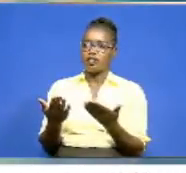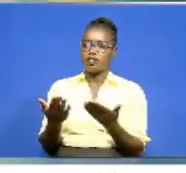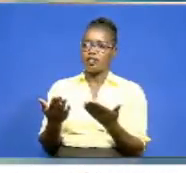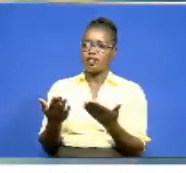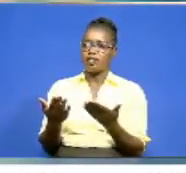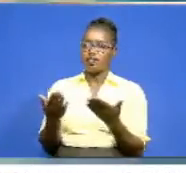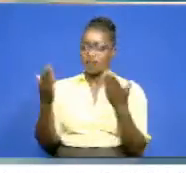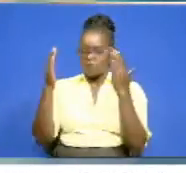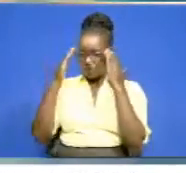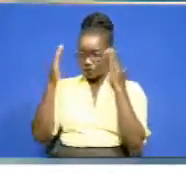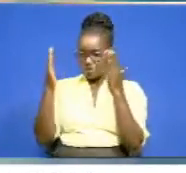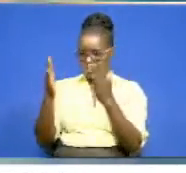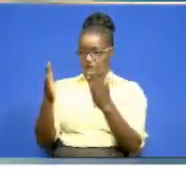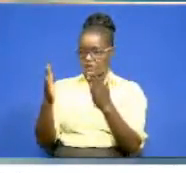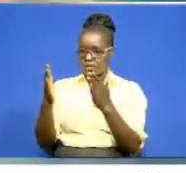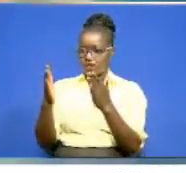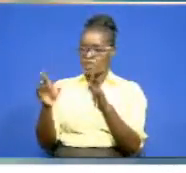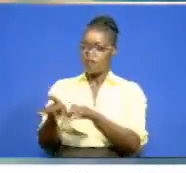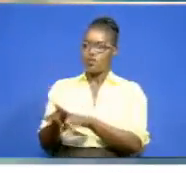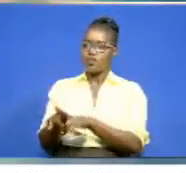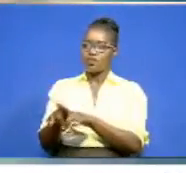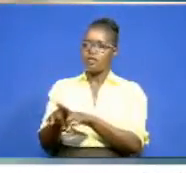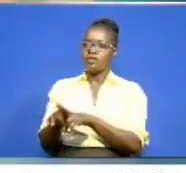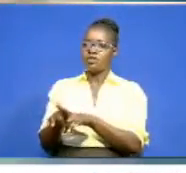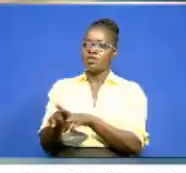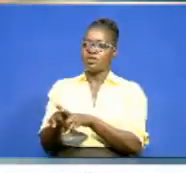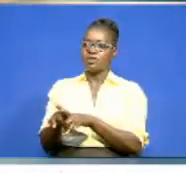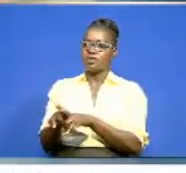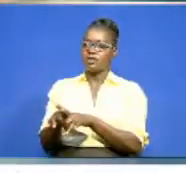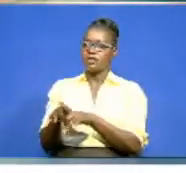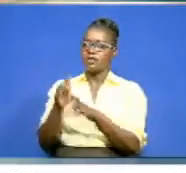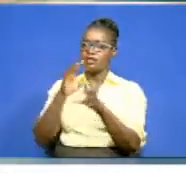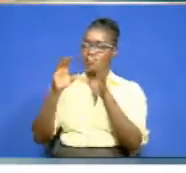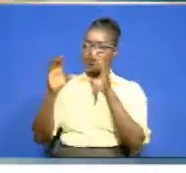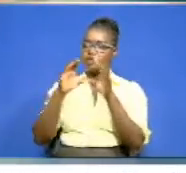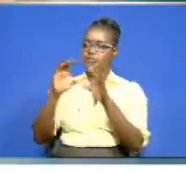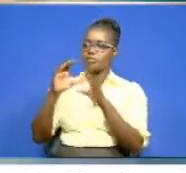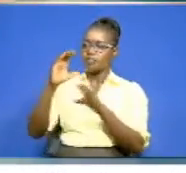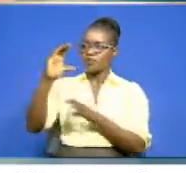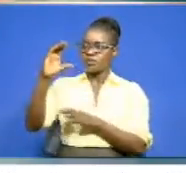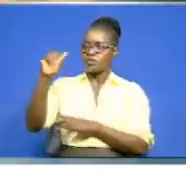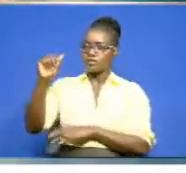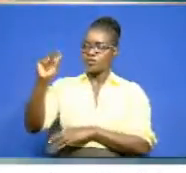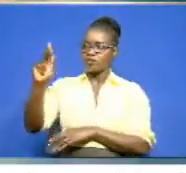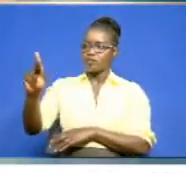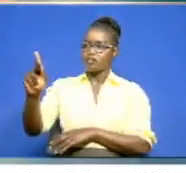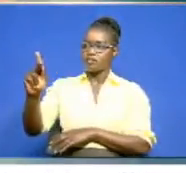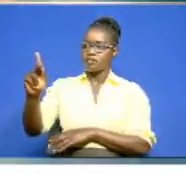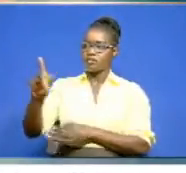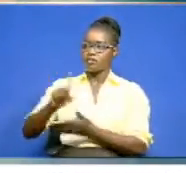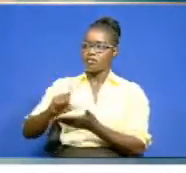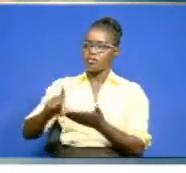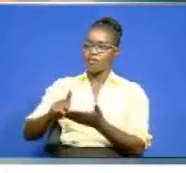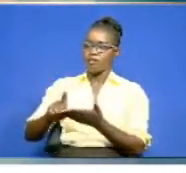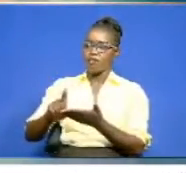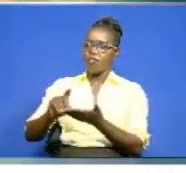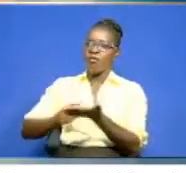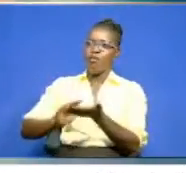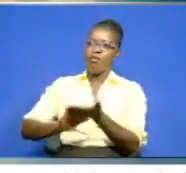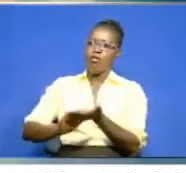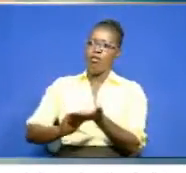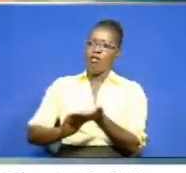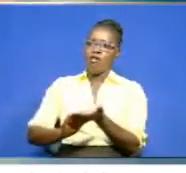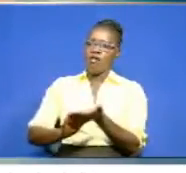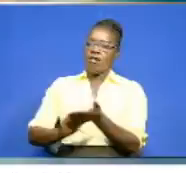they will focus, as the Communications Authority of Kenya says, we need to have local content.